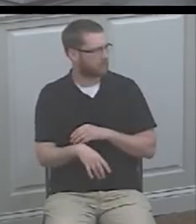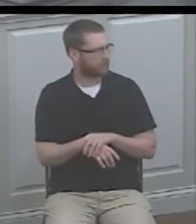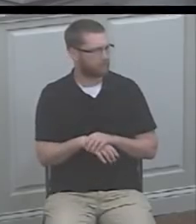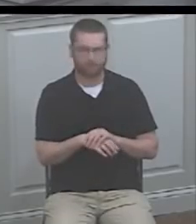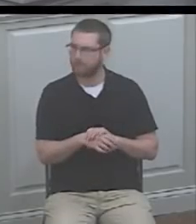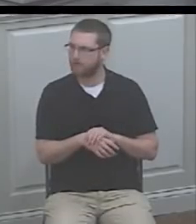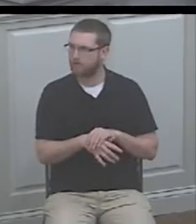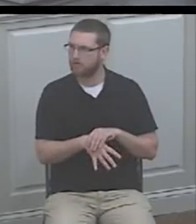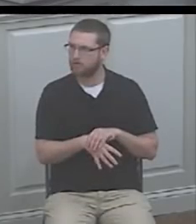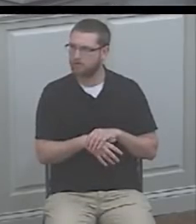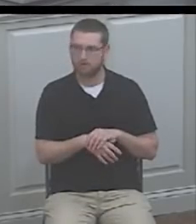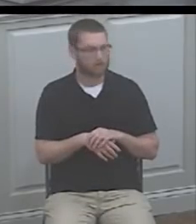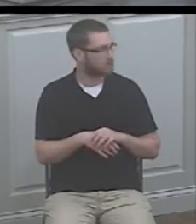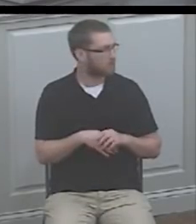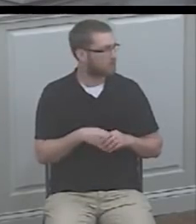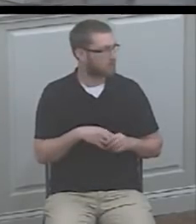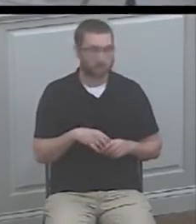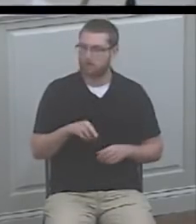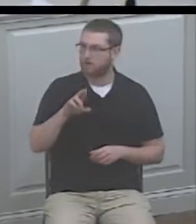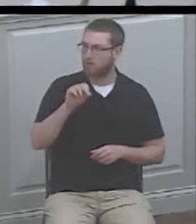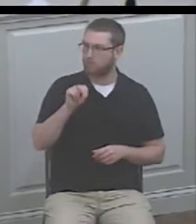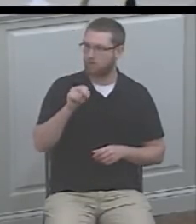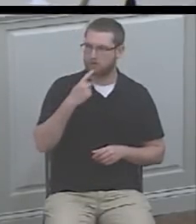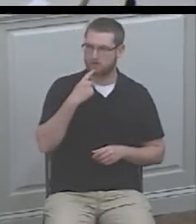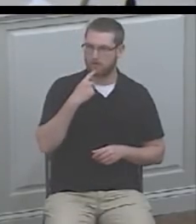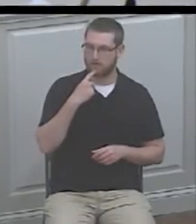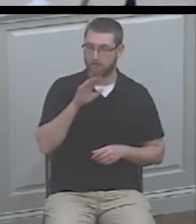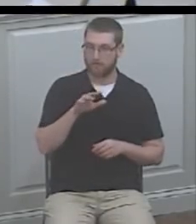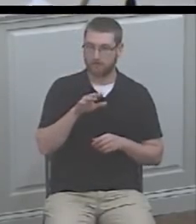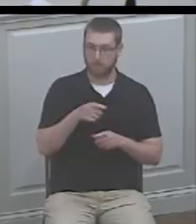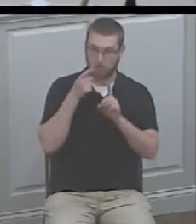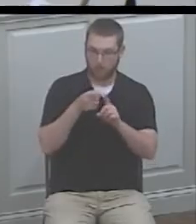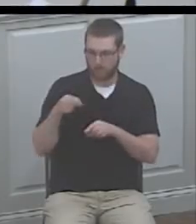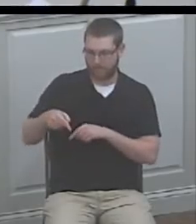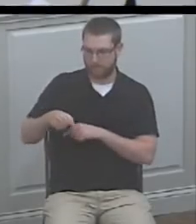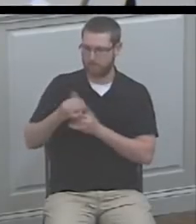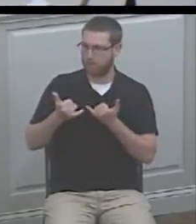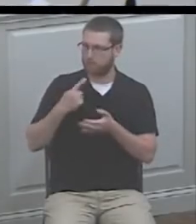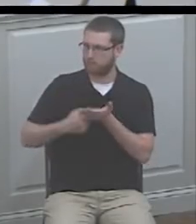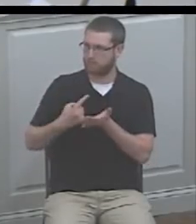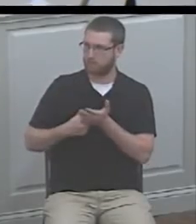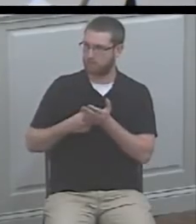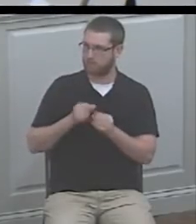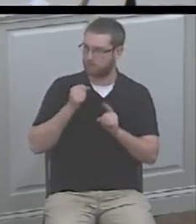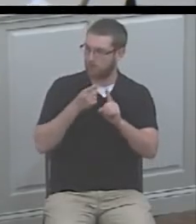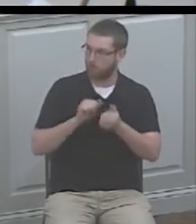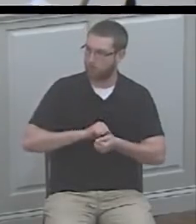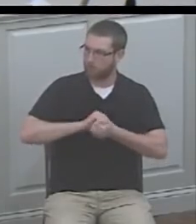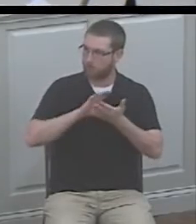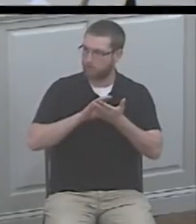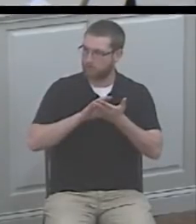That question was asked. I don't believe it's the written intent of this municipal order to address